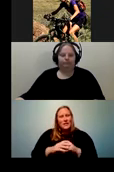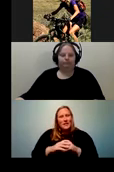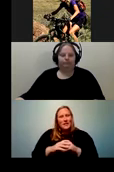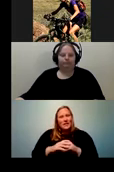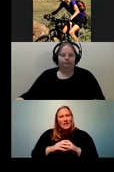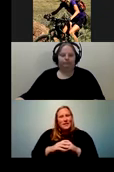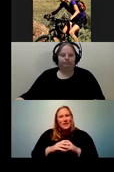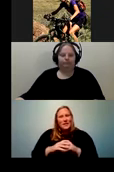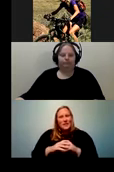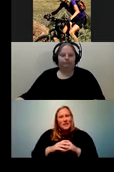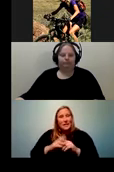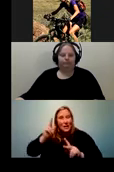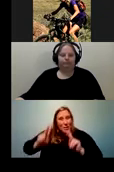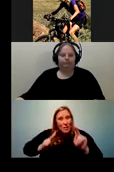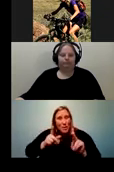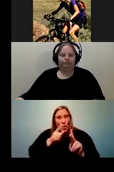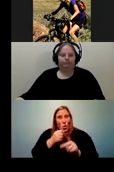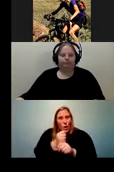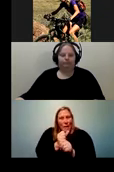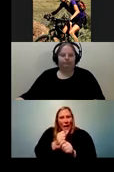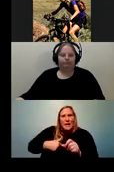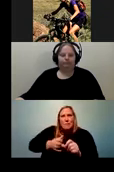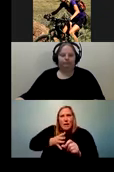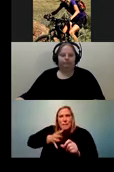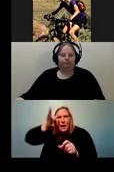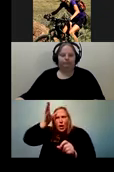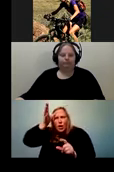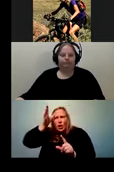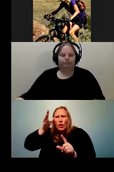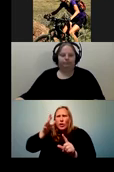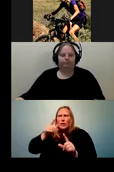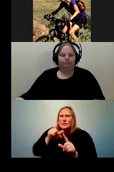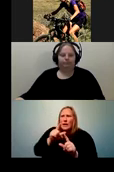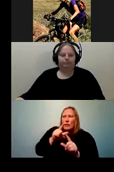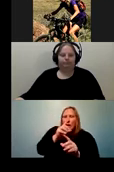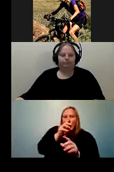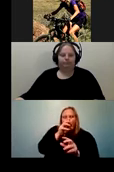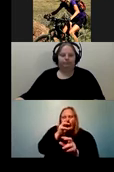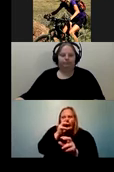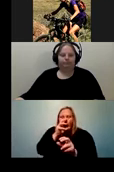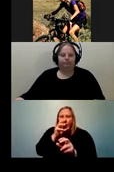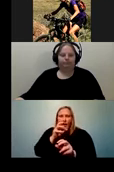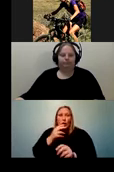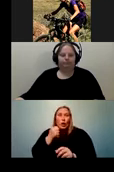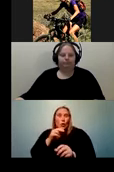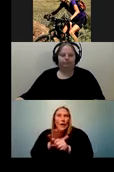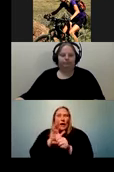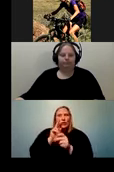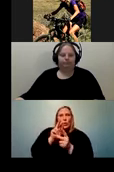the people that made you eventually had to be attractive enough to mate, had to live through childbirth,